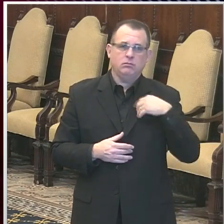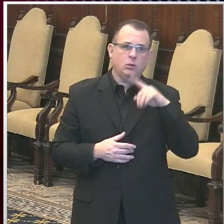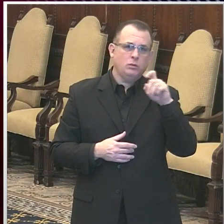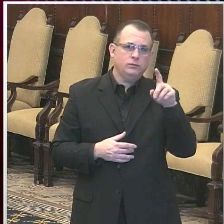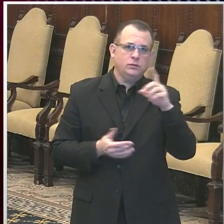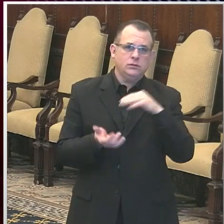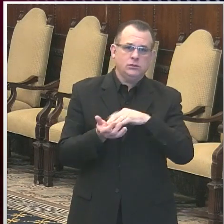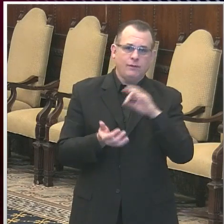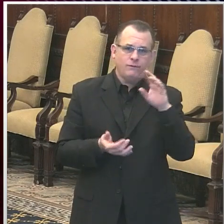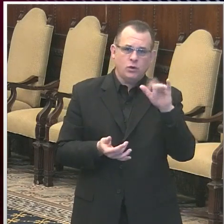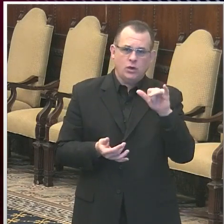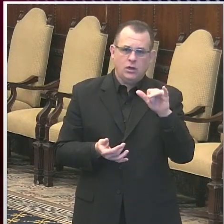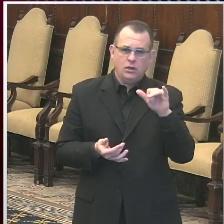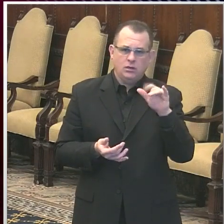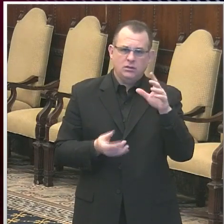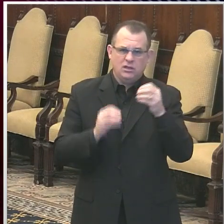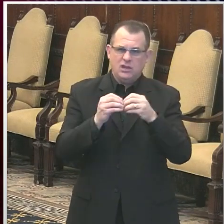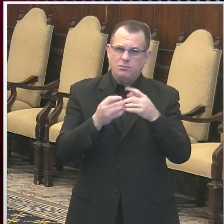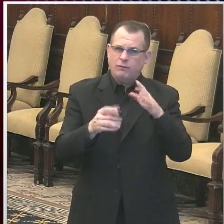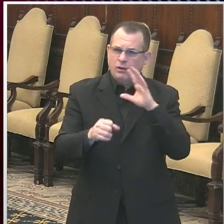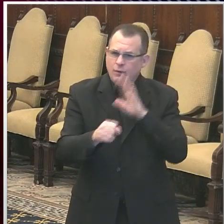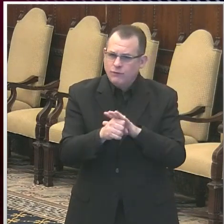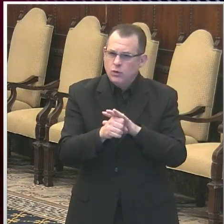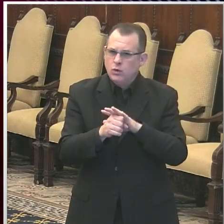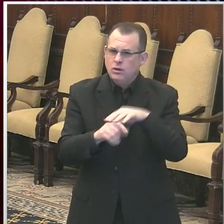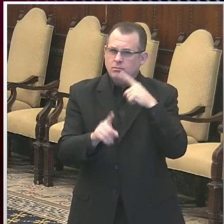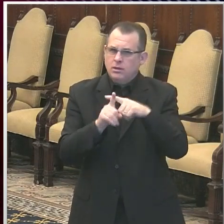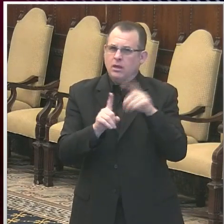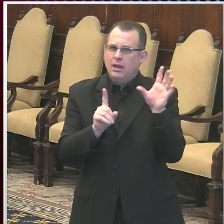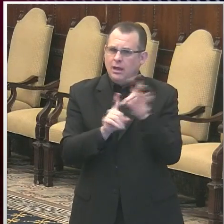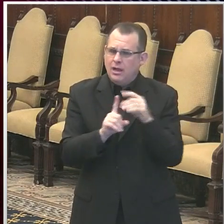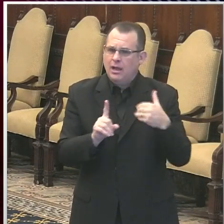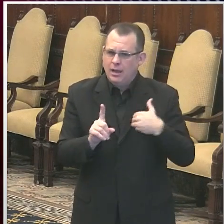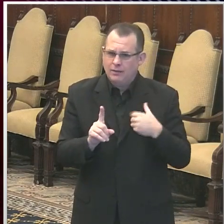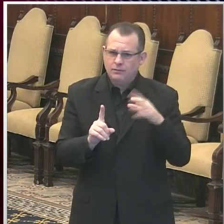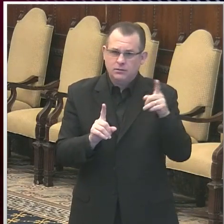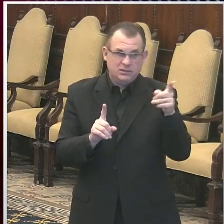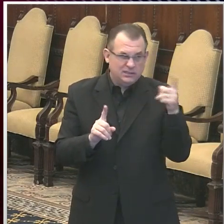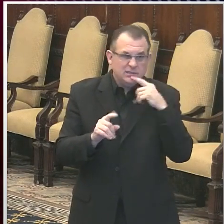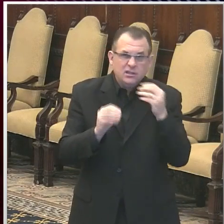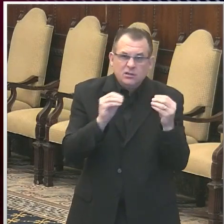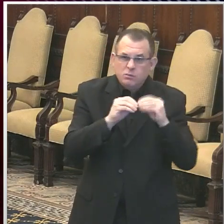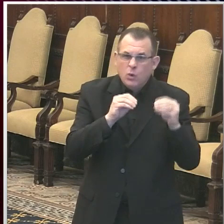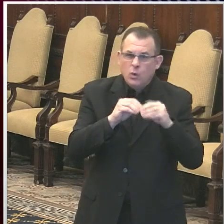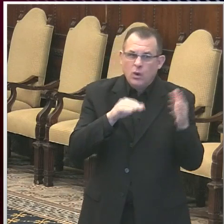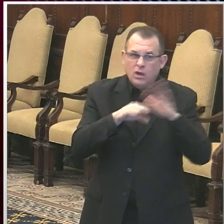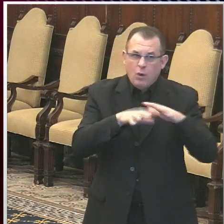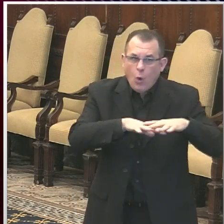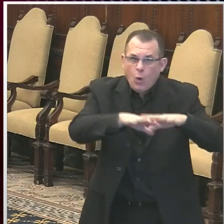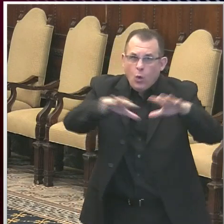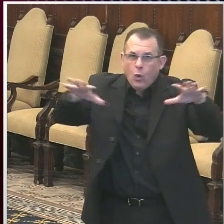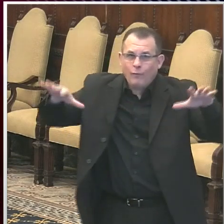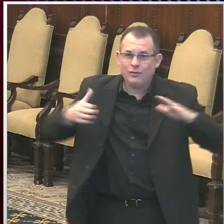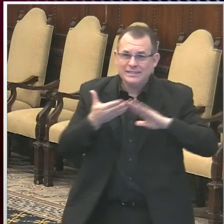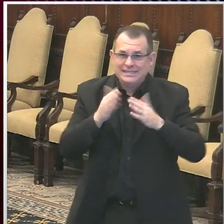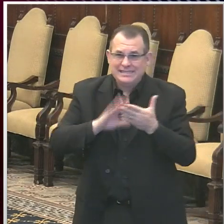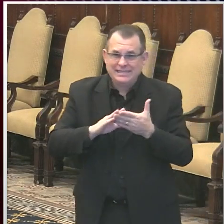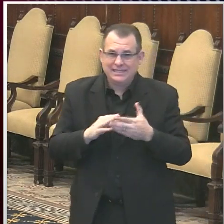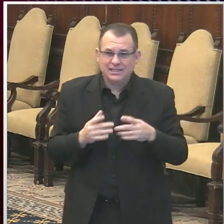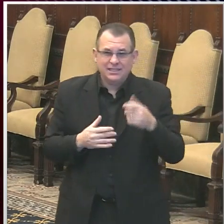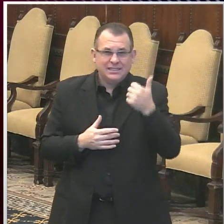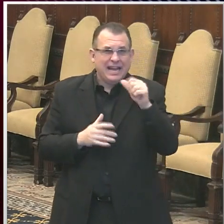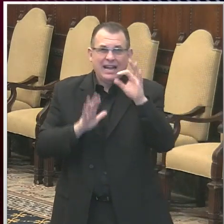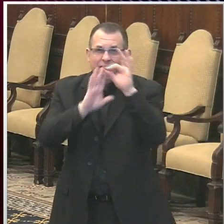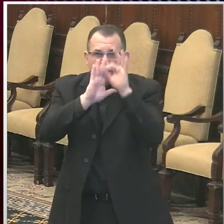whatever the number of confirmed cases is an indication that there are many more in the city. Is there any algorithm by which you